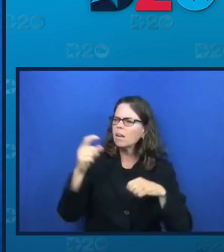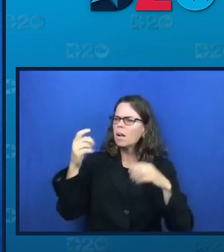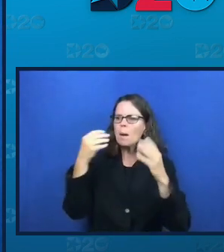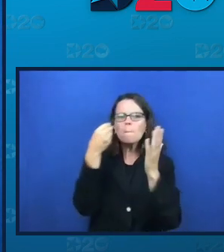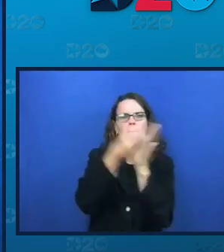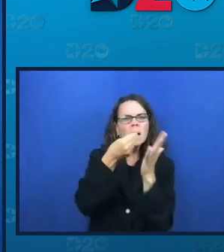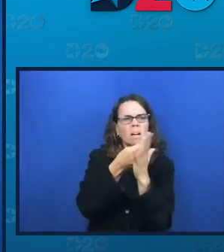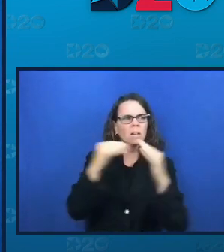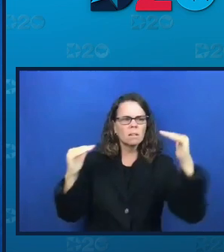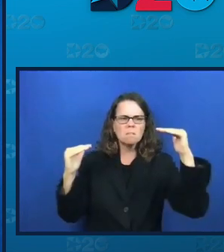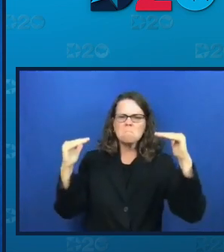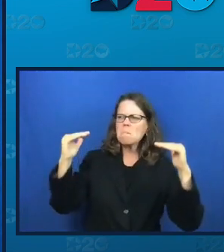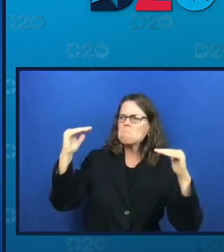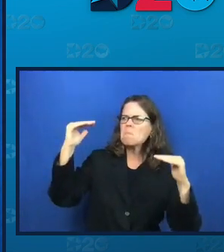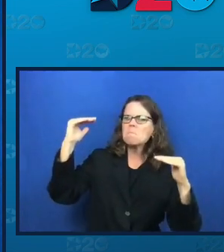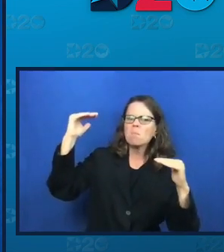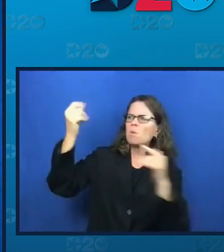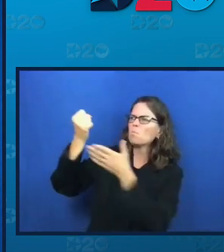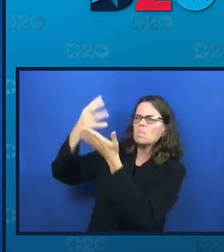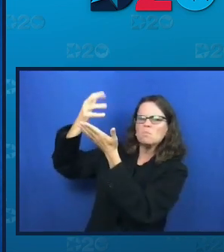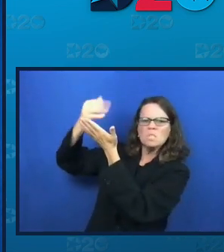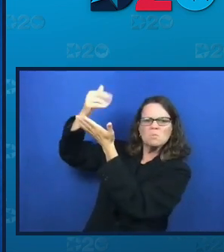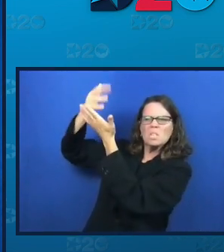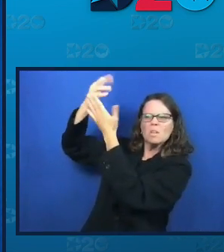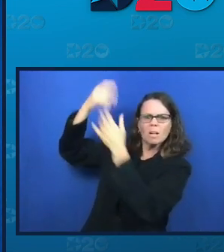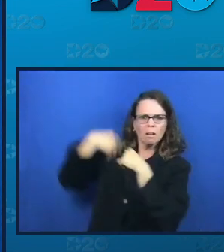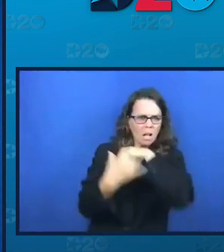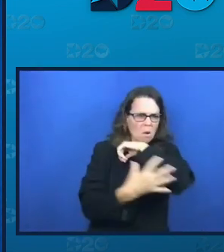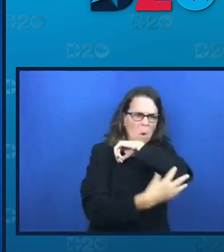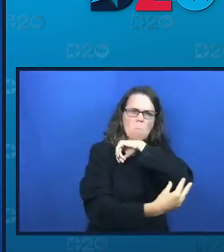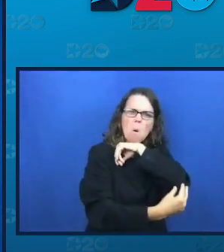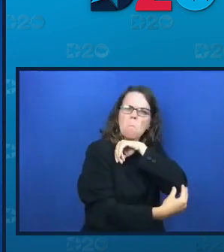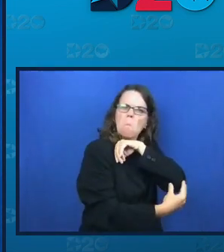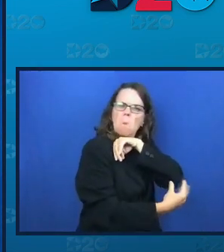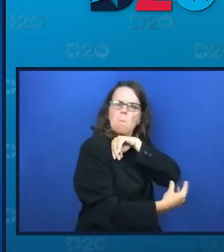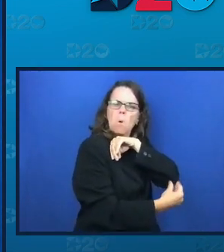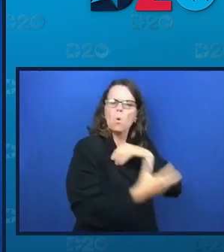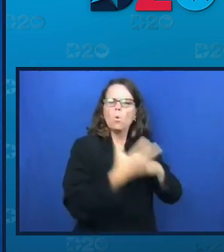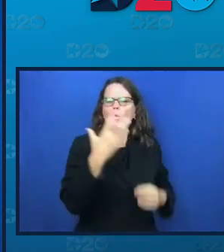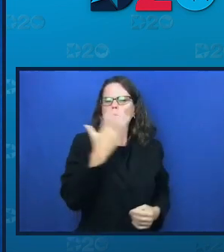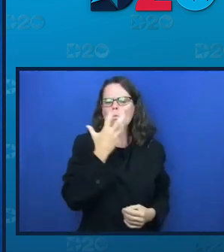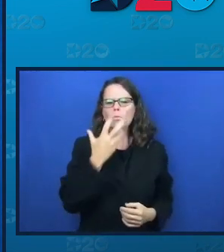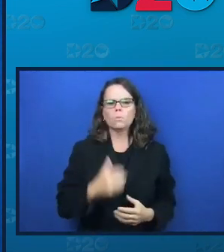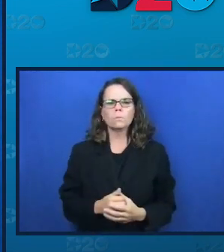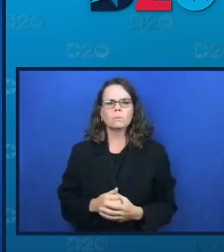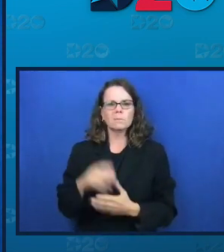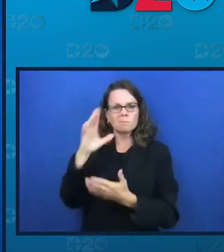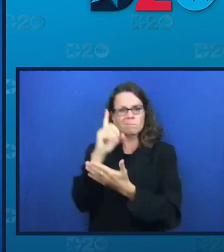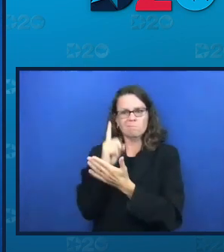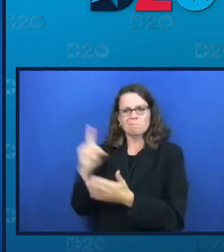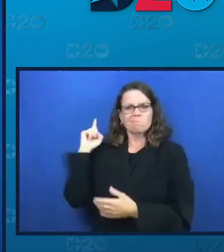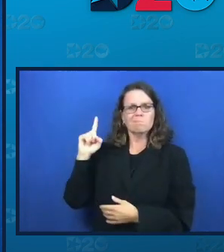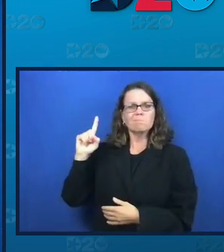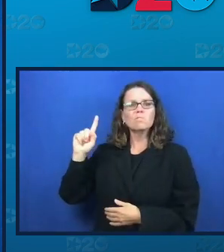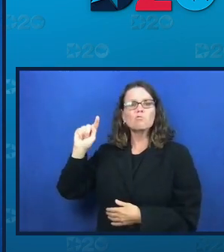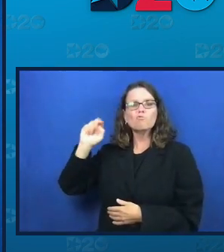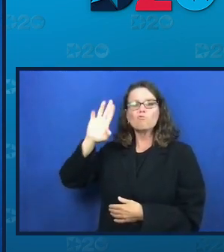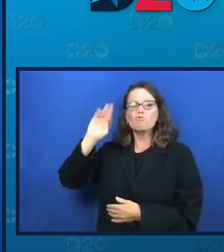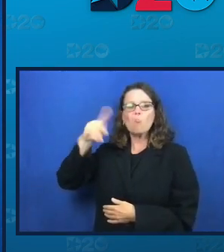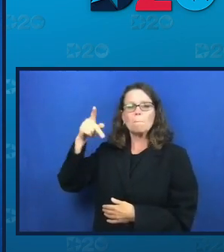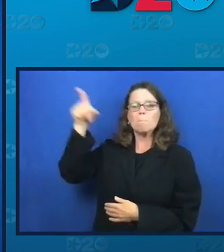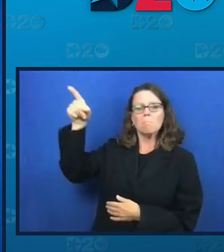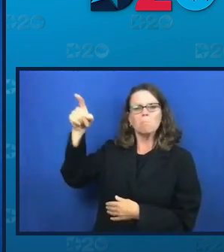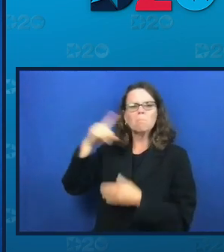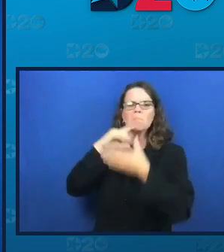persists. Last week, Donald Trump said, and I quote, "Our economy is doing good." While 40 million Americans